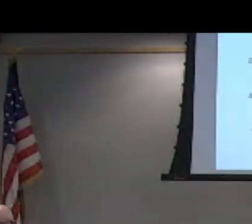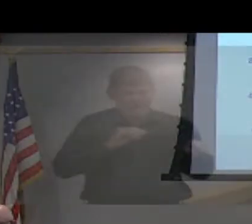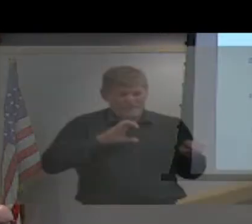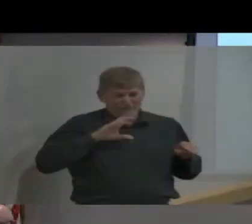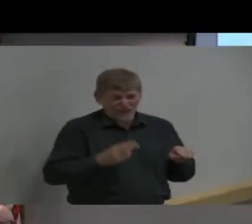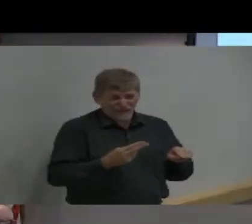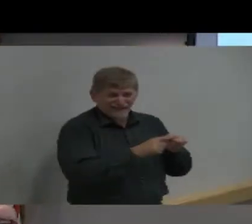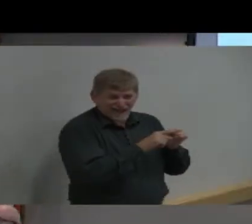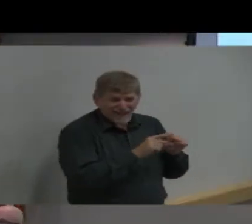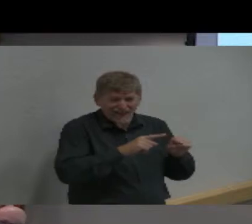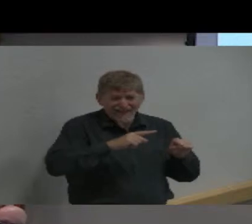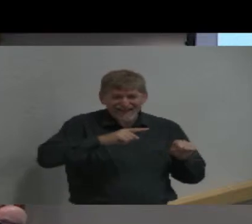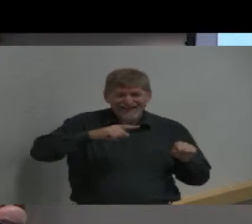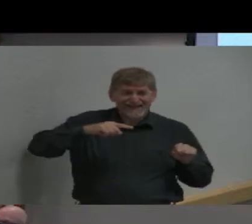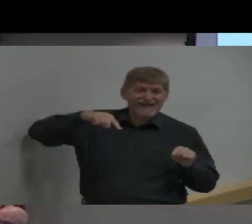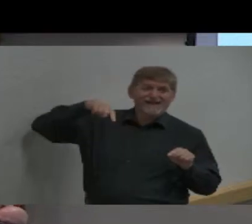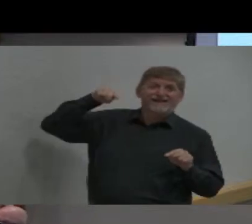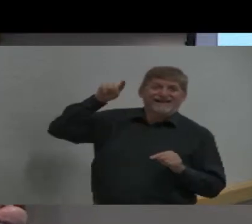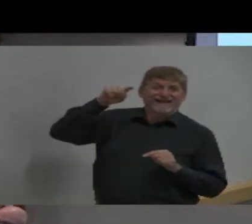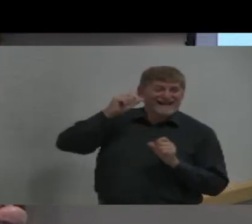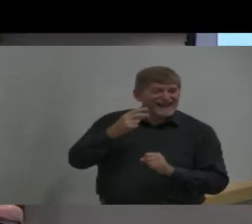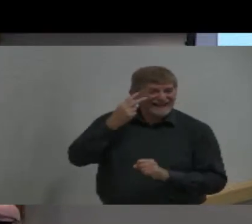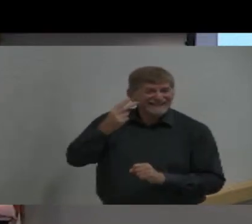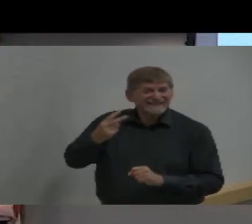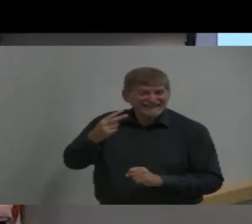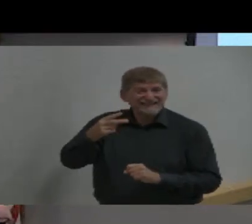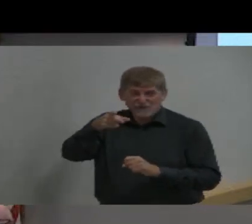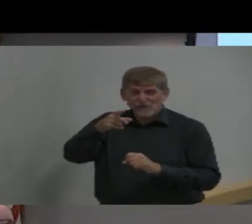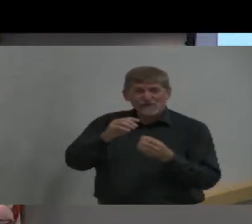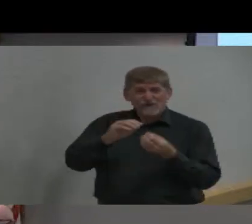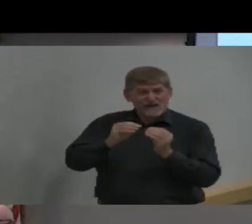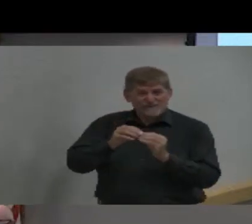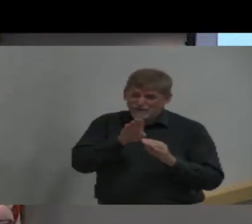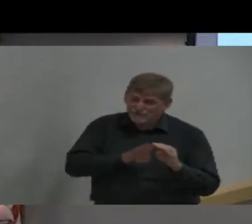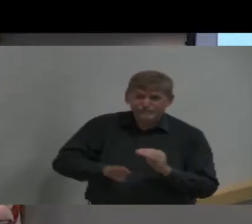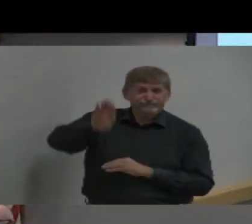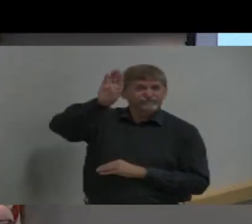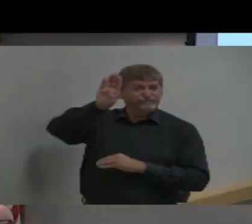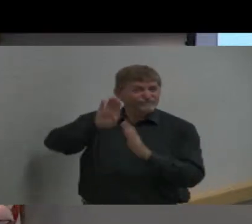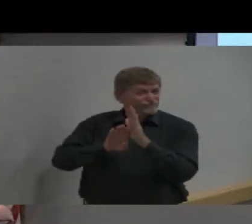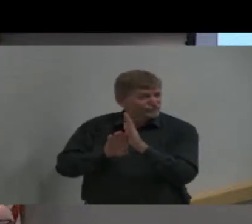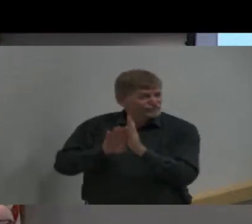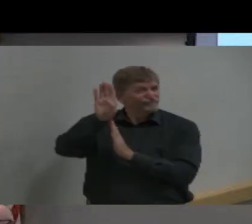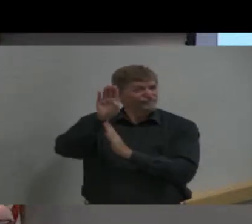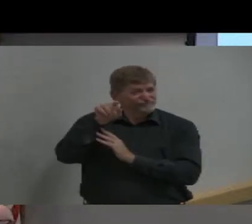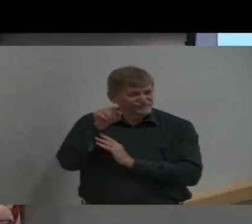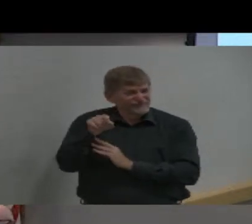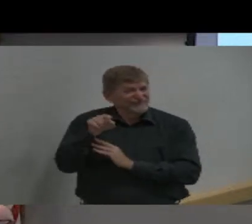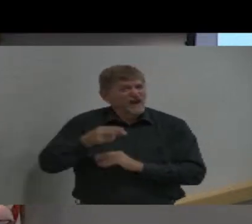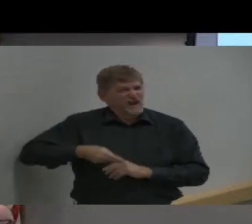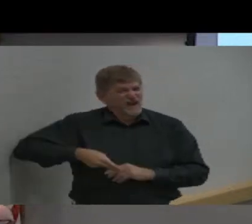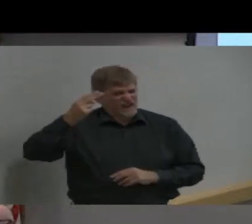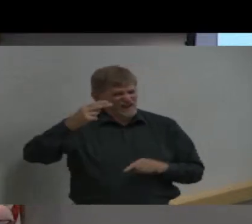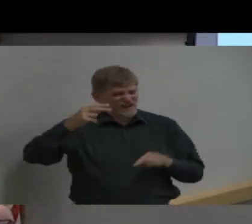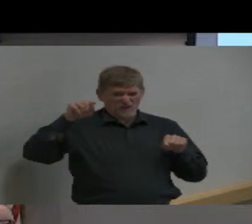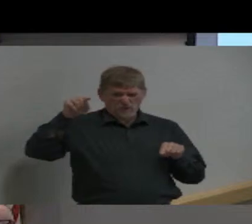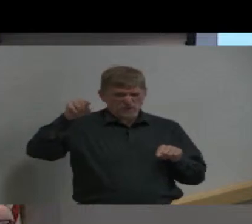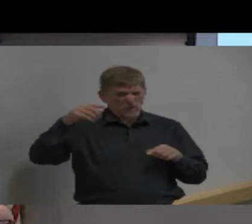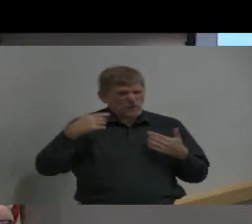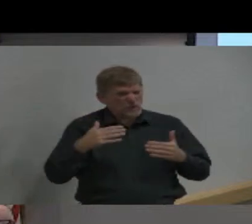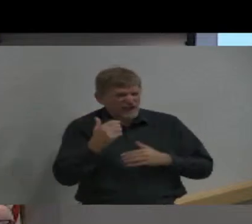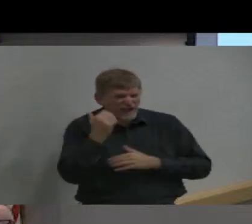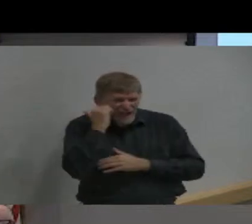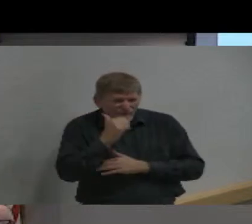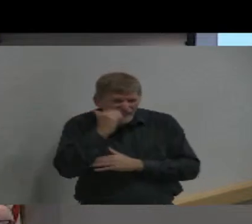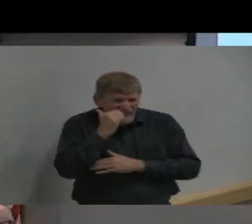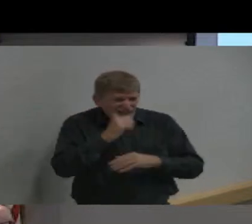the trajectory is heading upwards. We've had some very high case days with